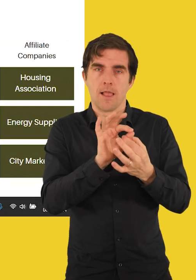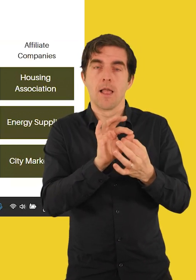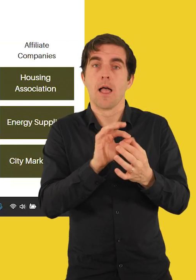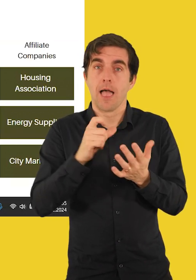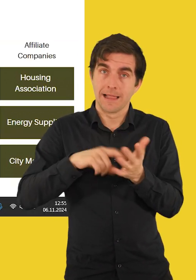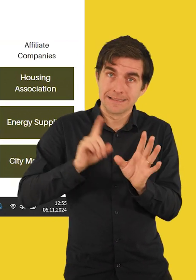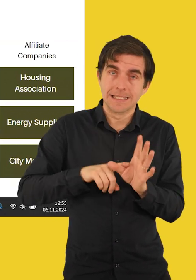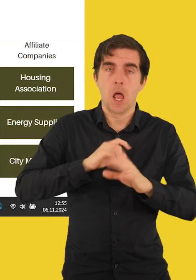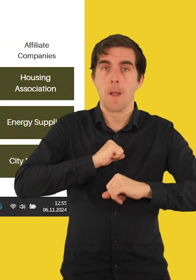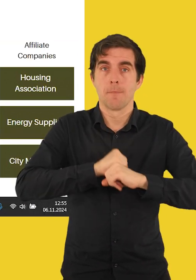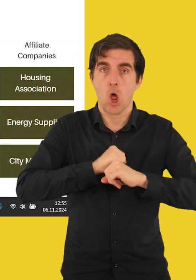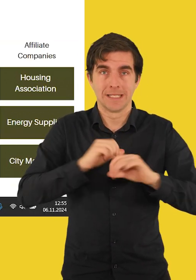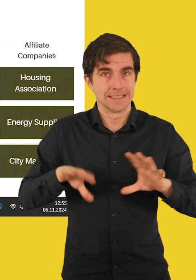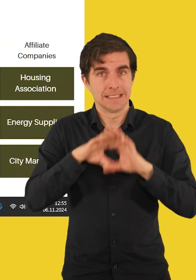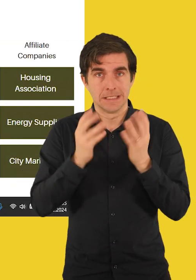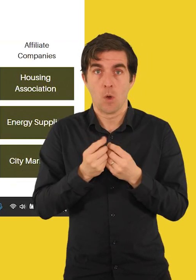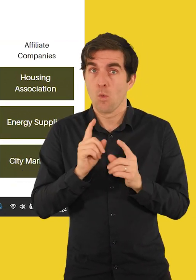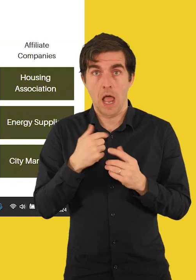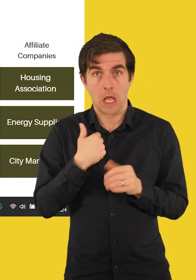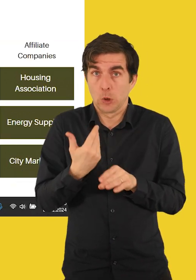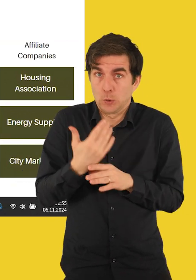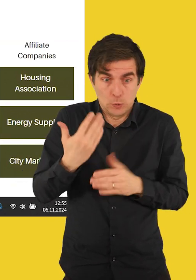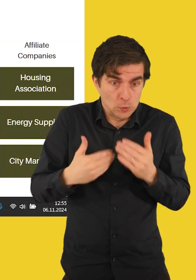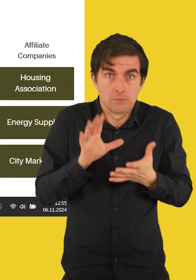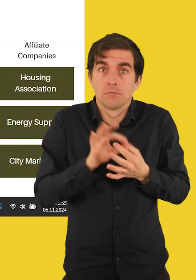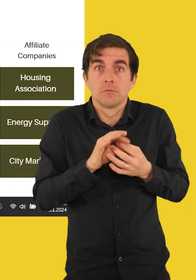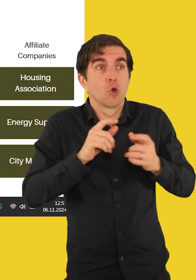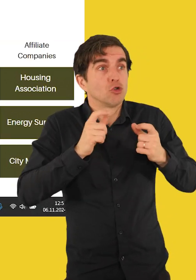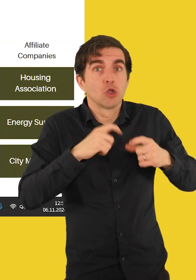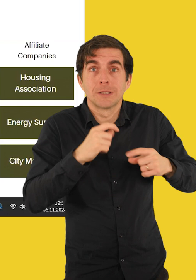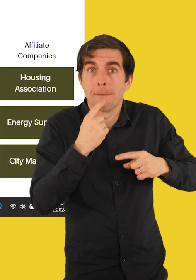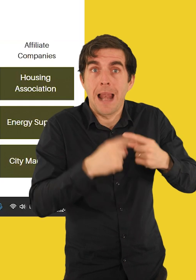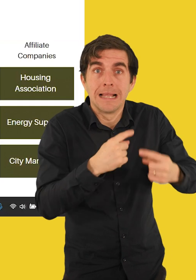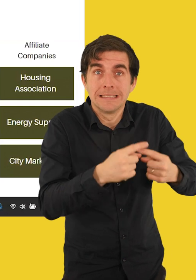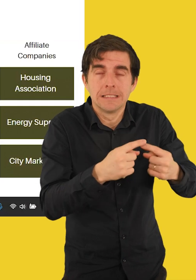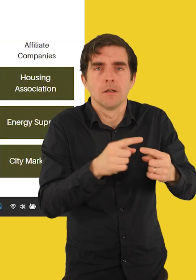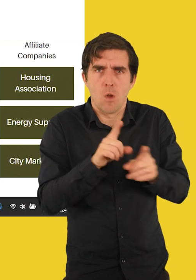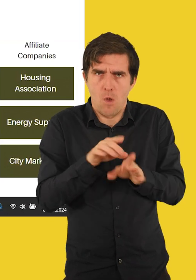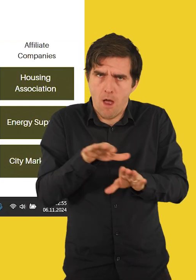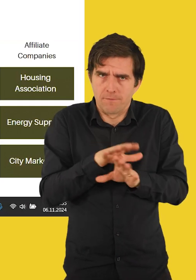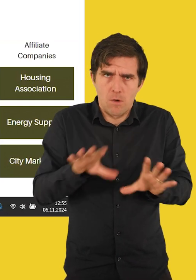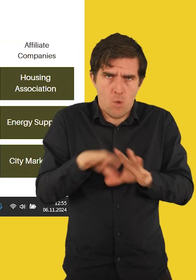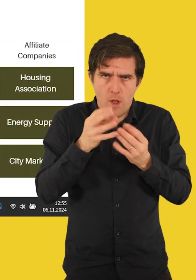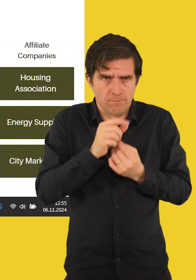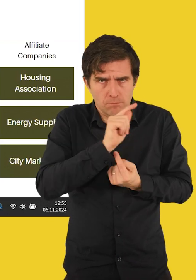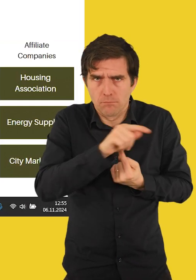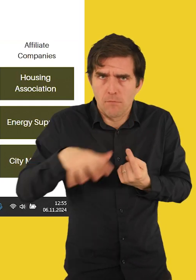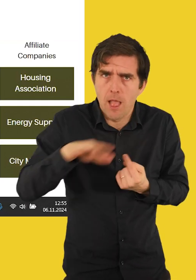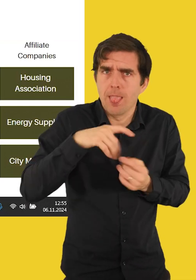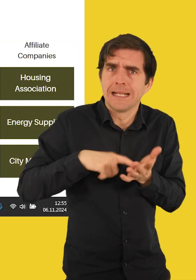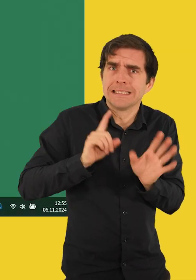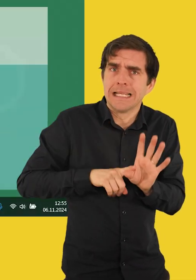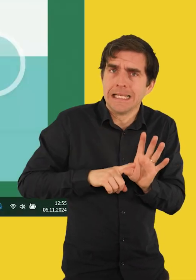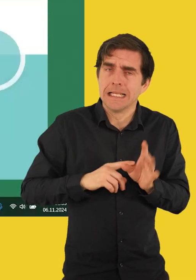and city marketing. So whatever I do in terms of sustainability covers all of these